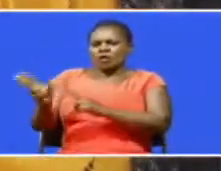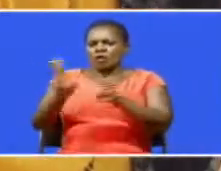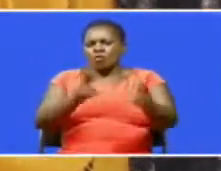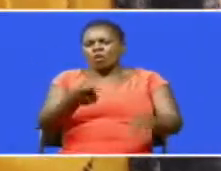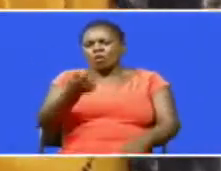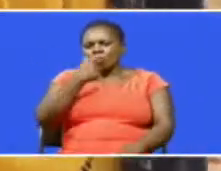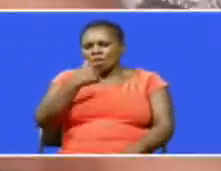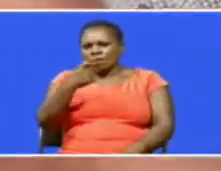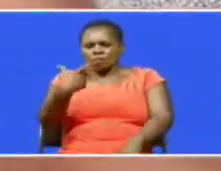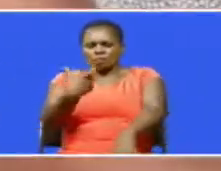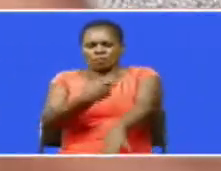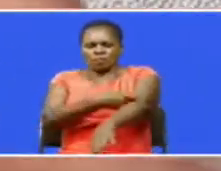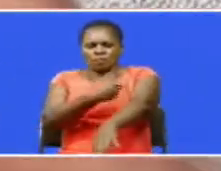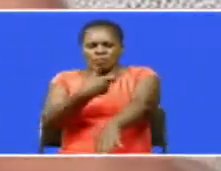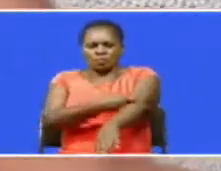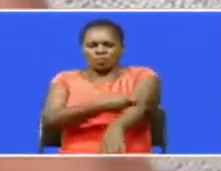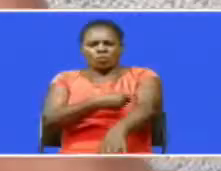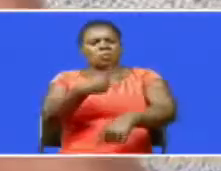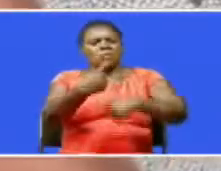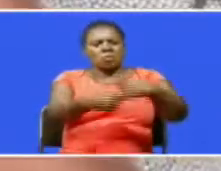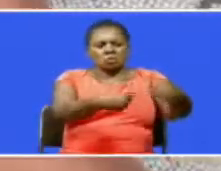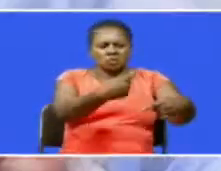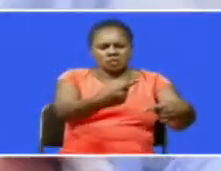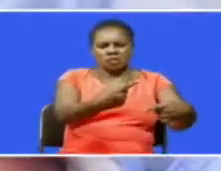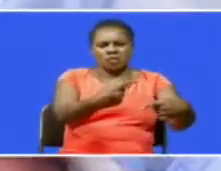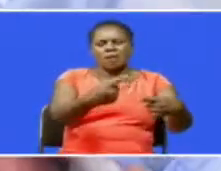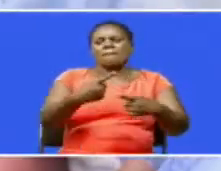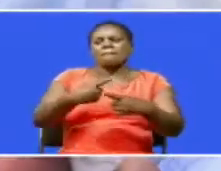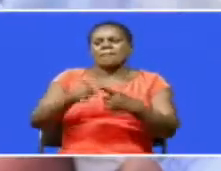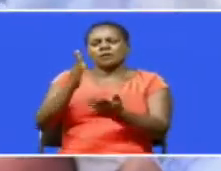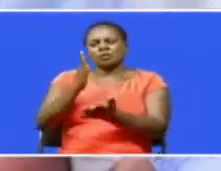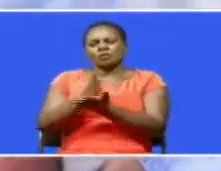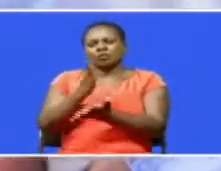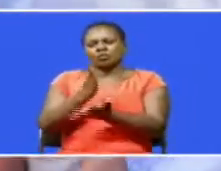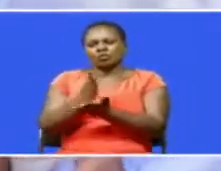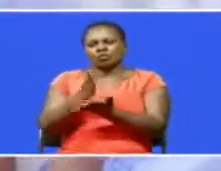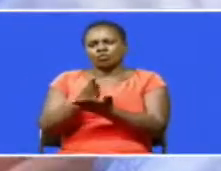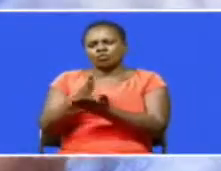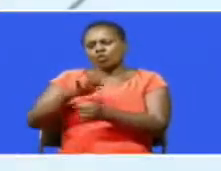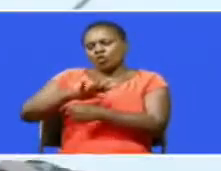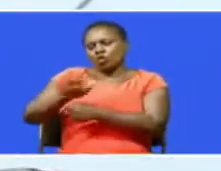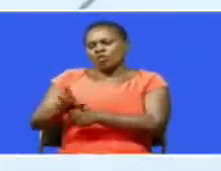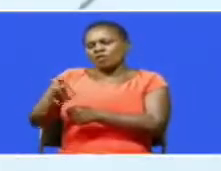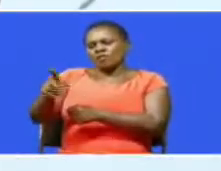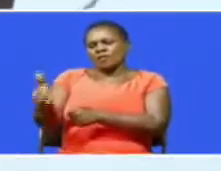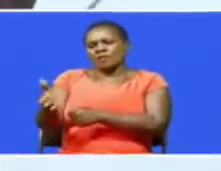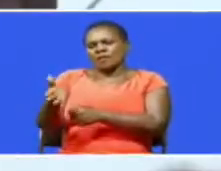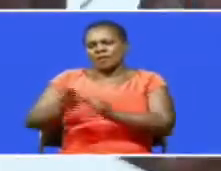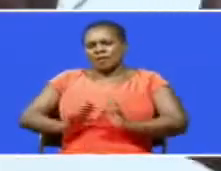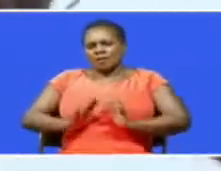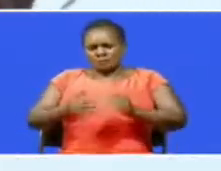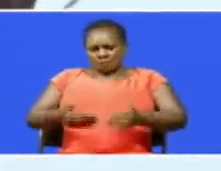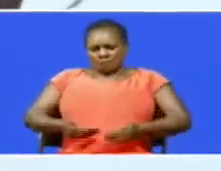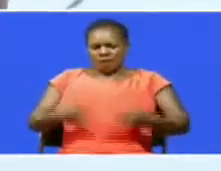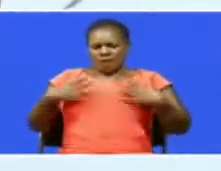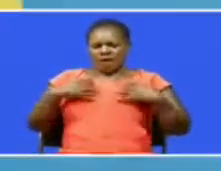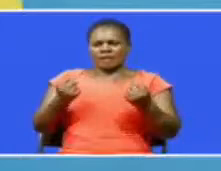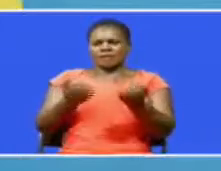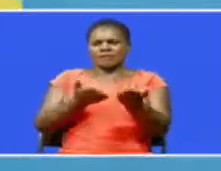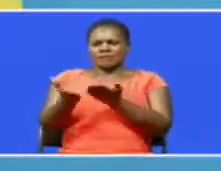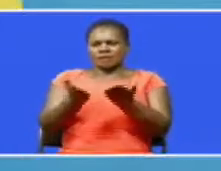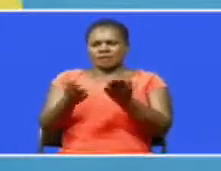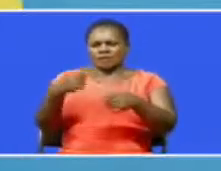treatment and immunization is still taking place despite the existence of coronavirus. Maternity and child health services